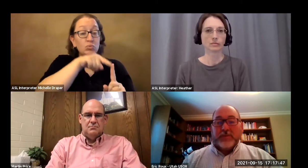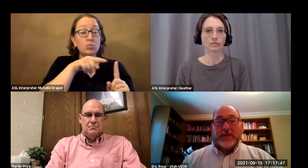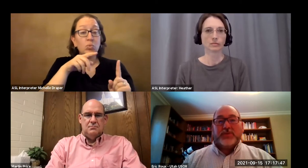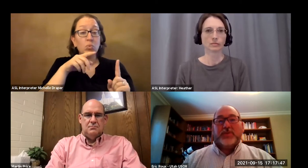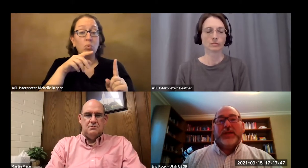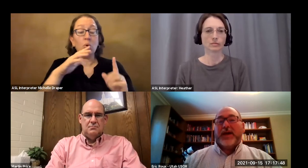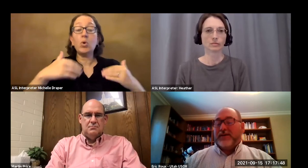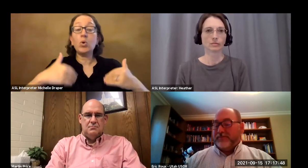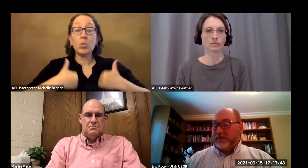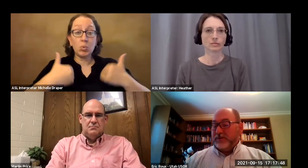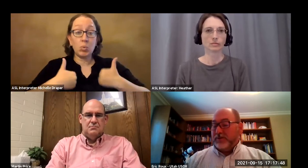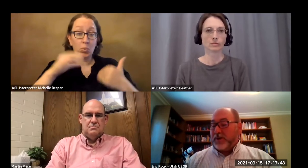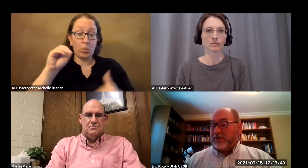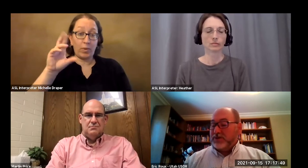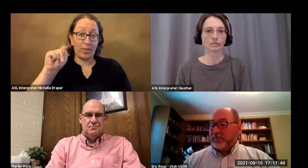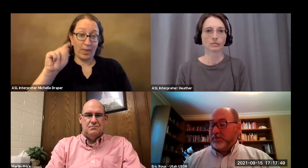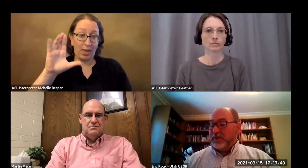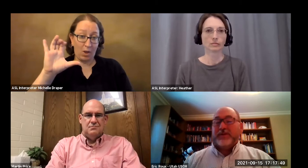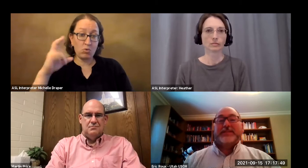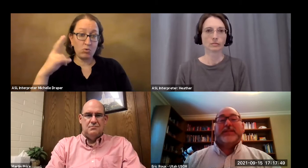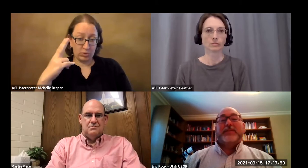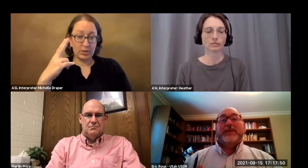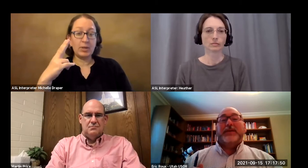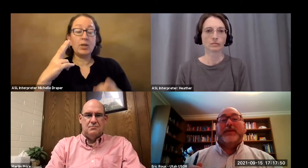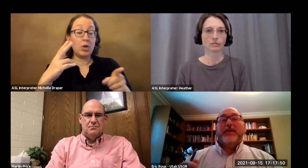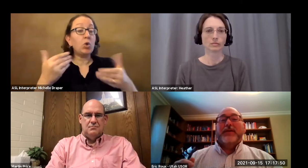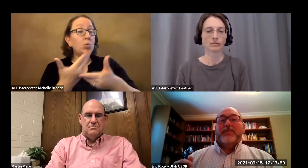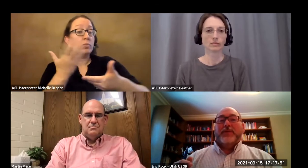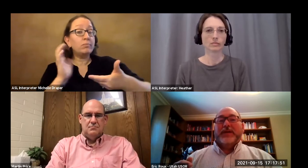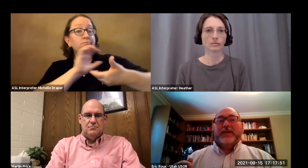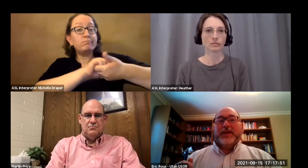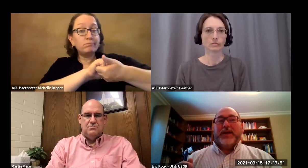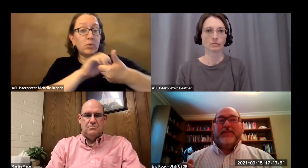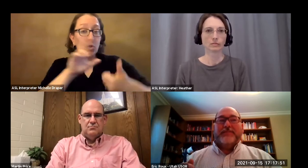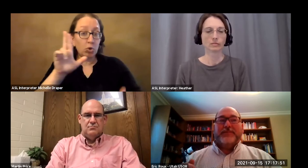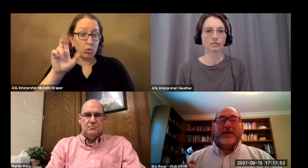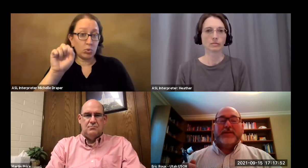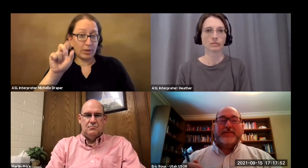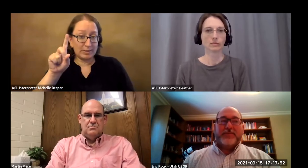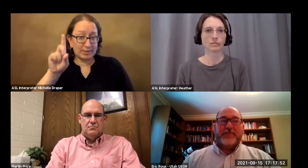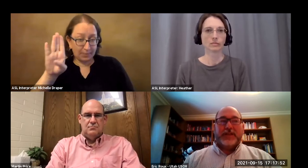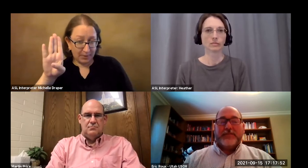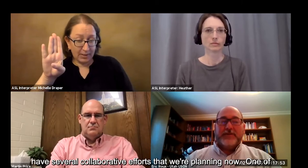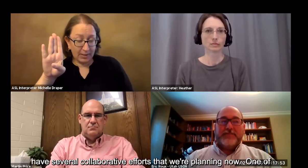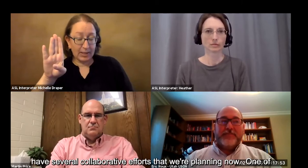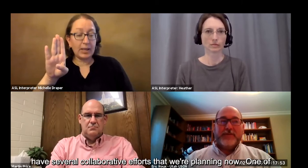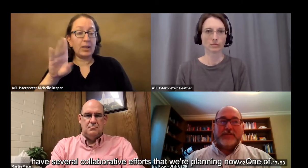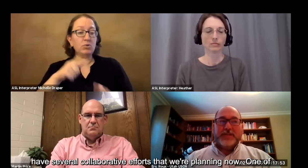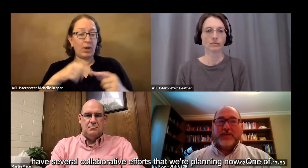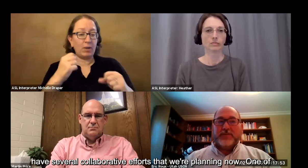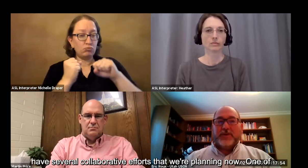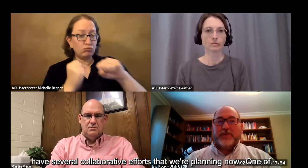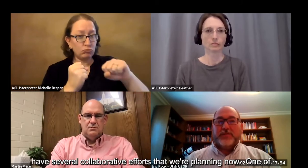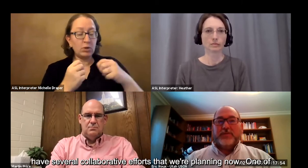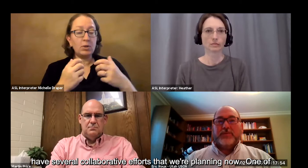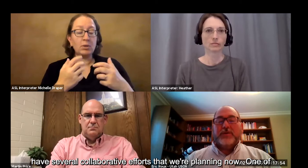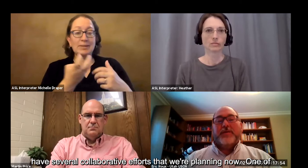youth outreach, we have renewed our partnership with USDB. We have several collaborative efforts